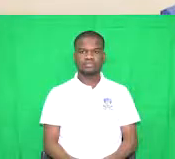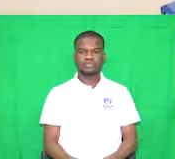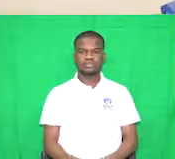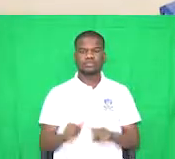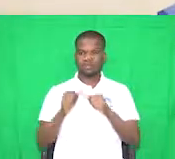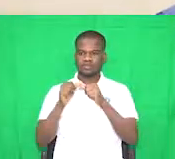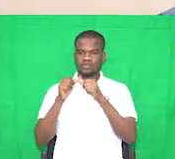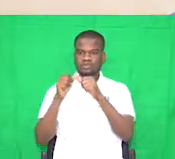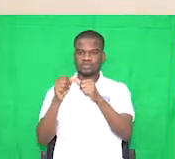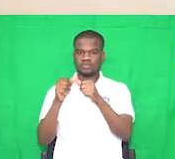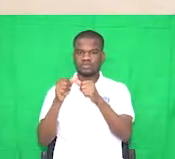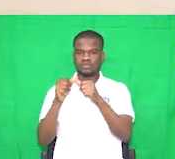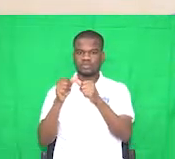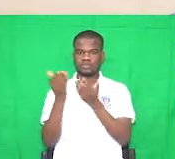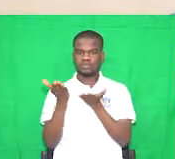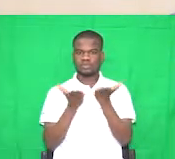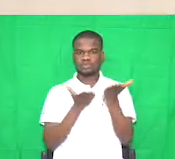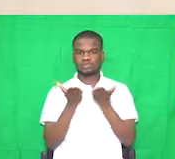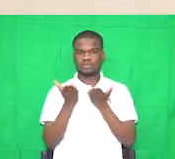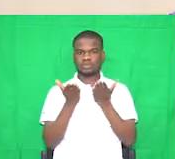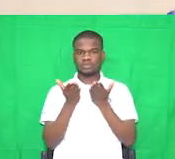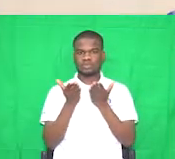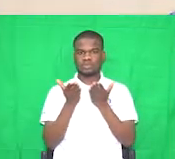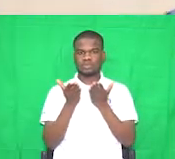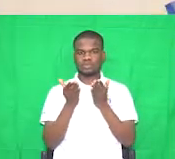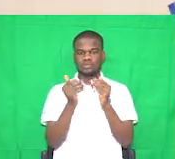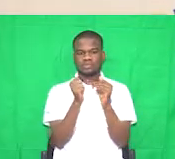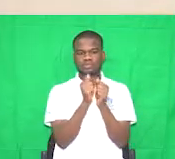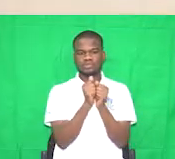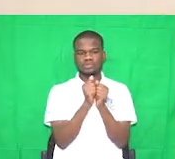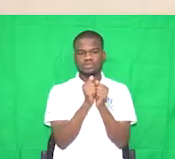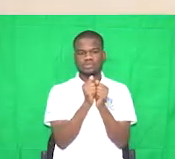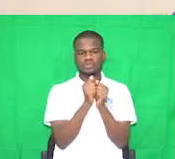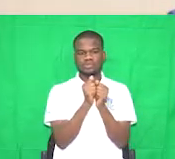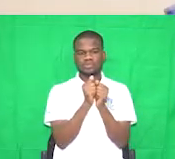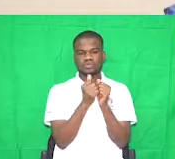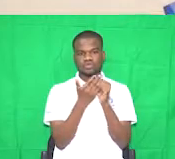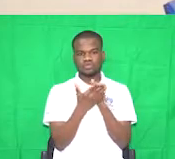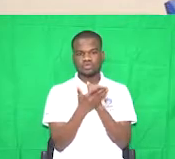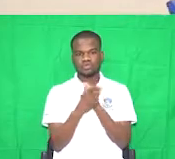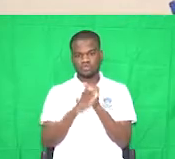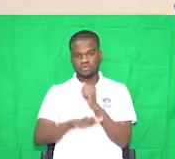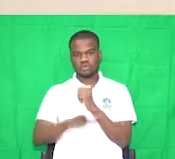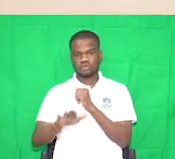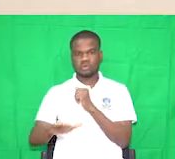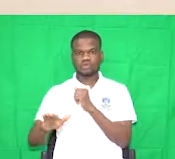We continue our service with children's hymn 2.